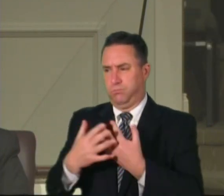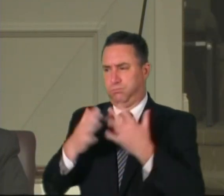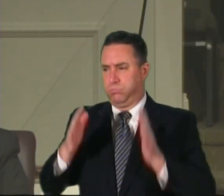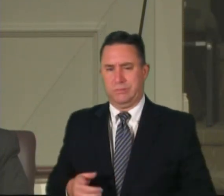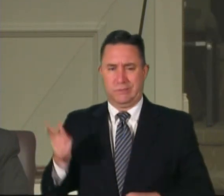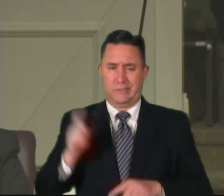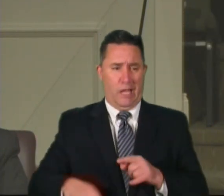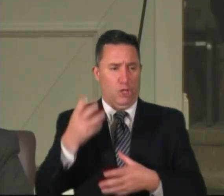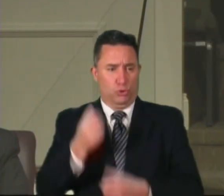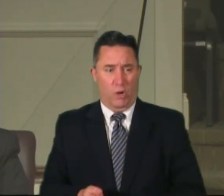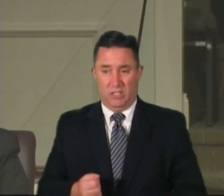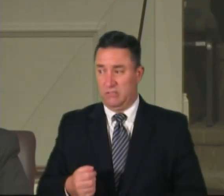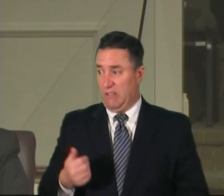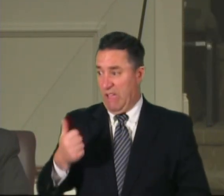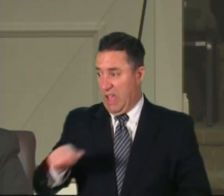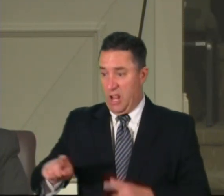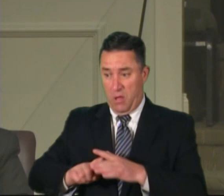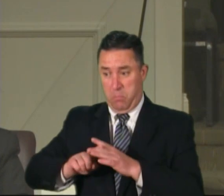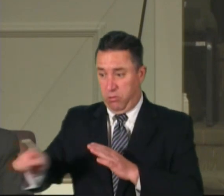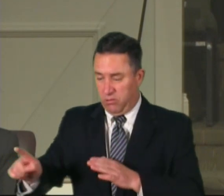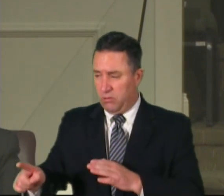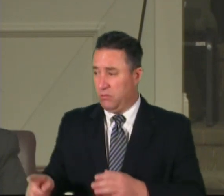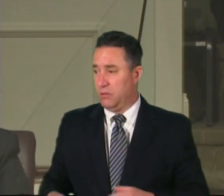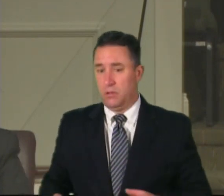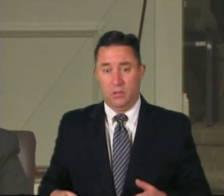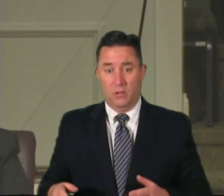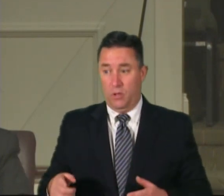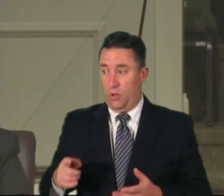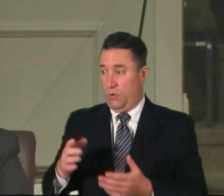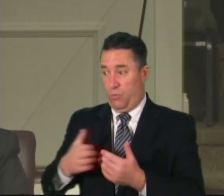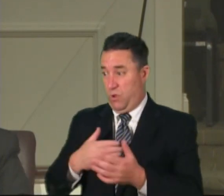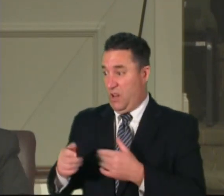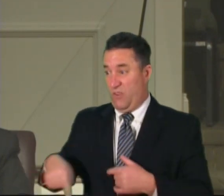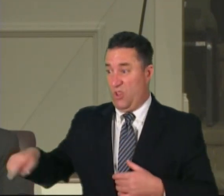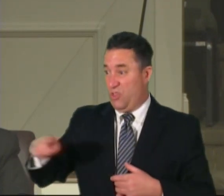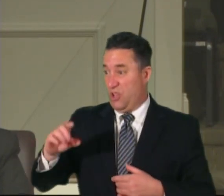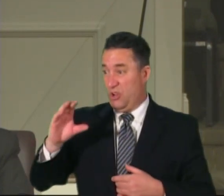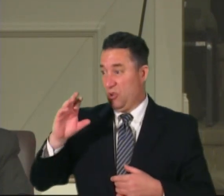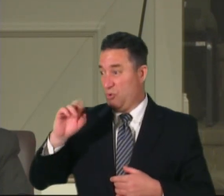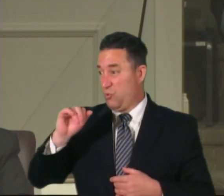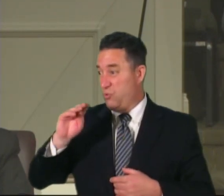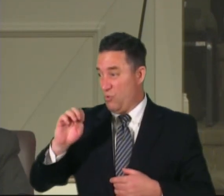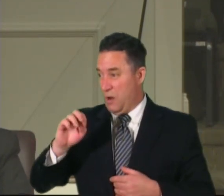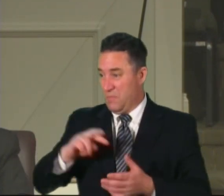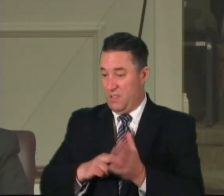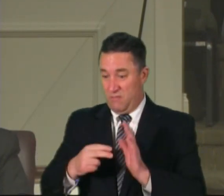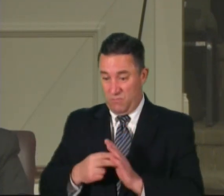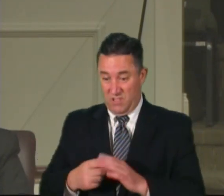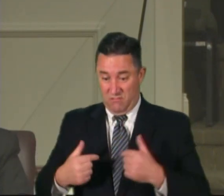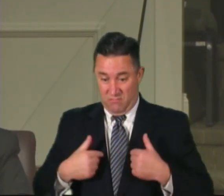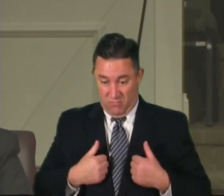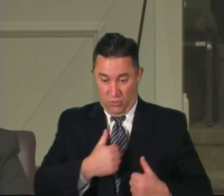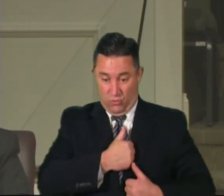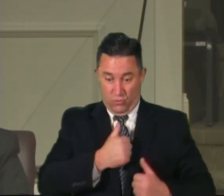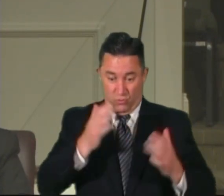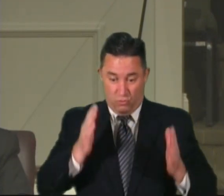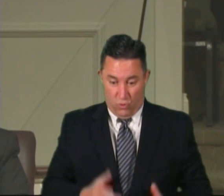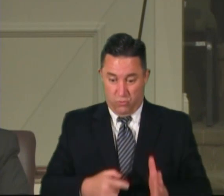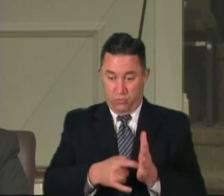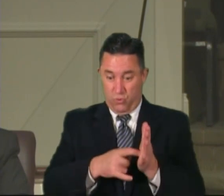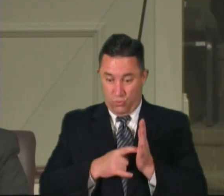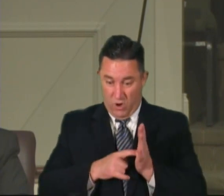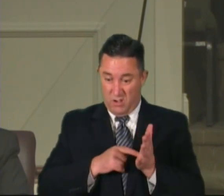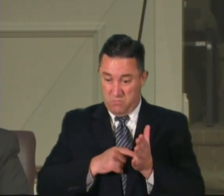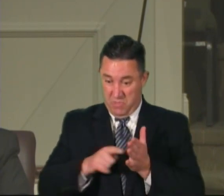prisoners. And if any of them get away, whatever their crime was, is what the guard or the soldier was required